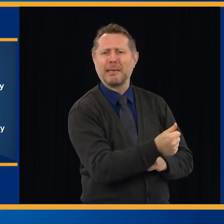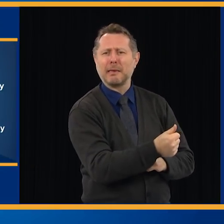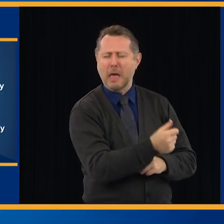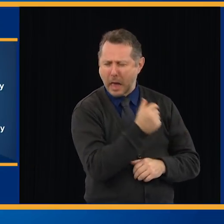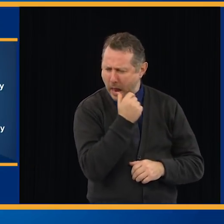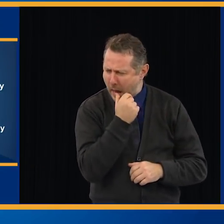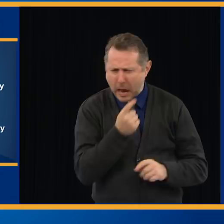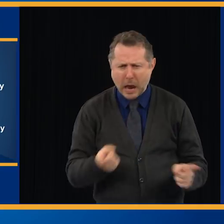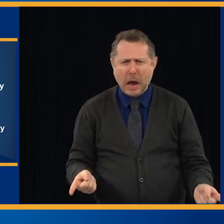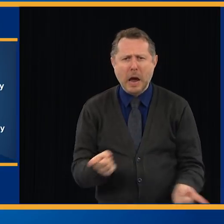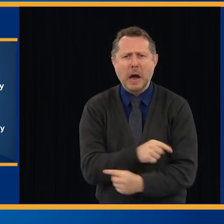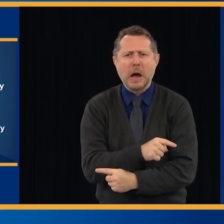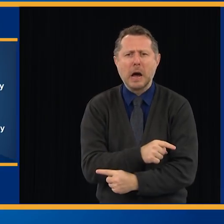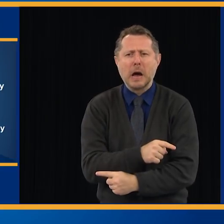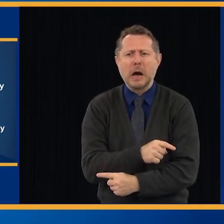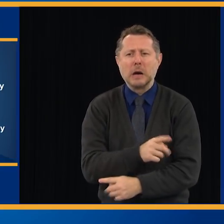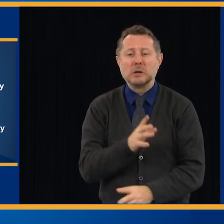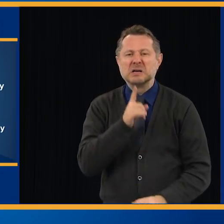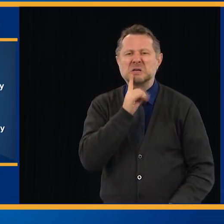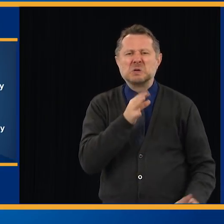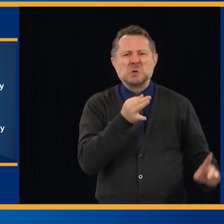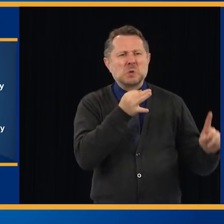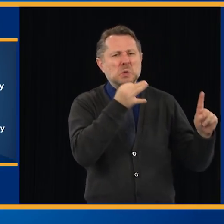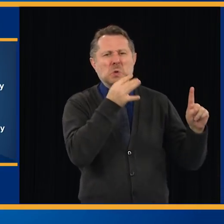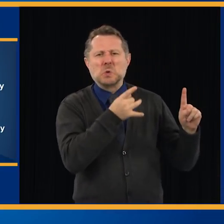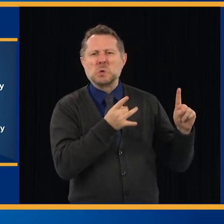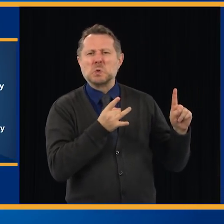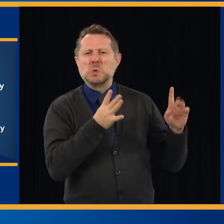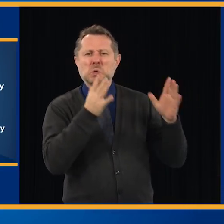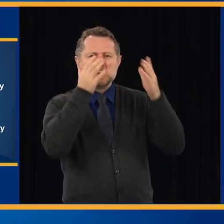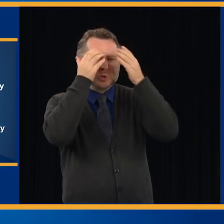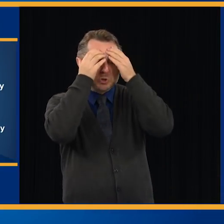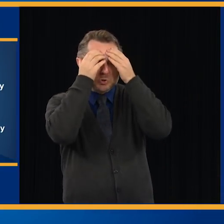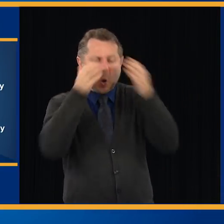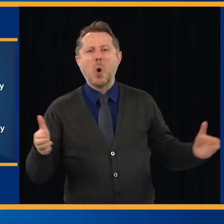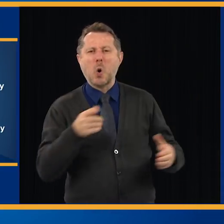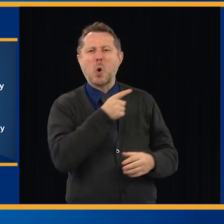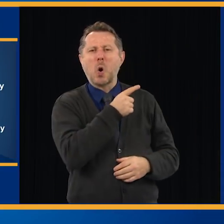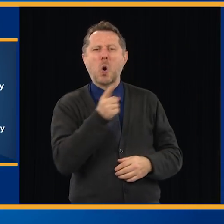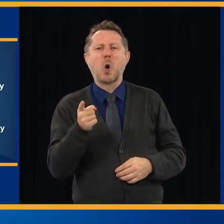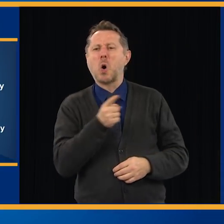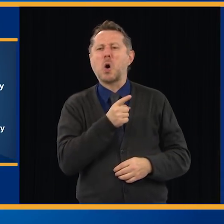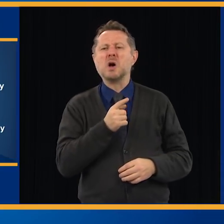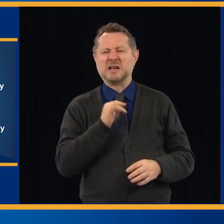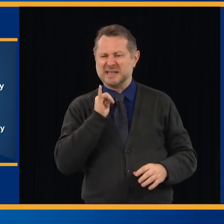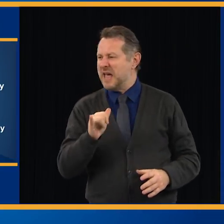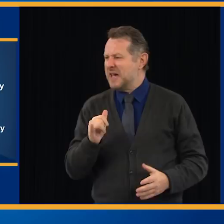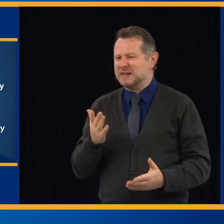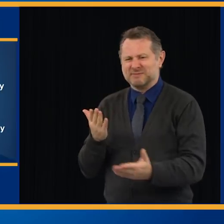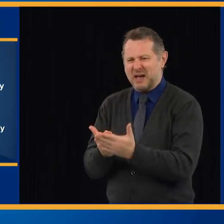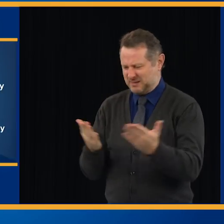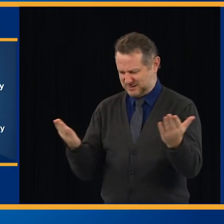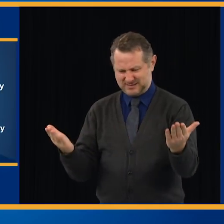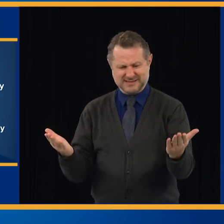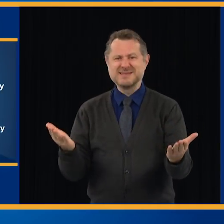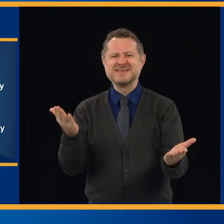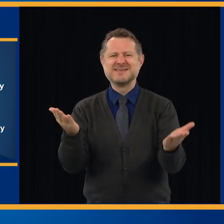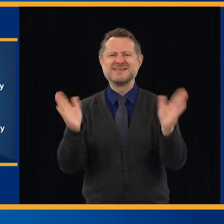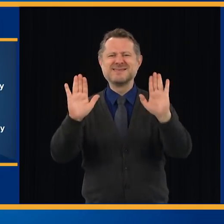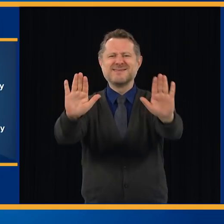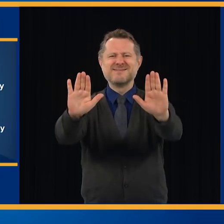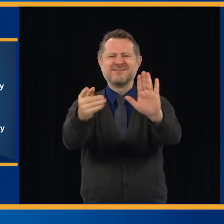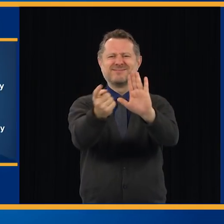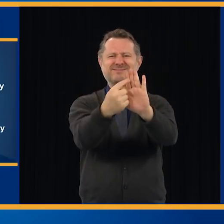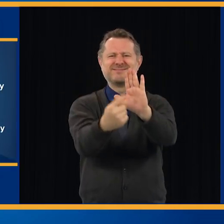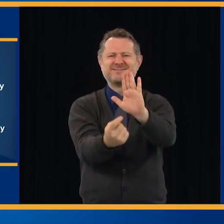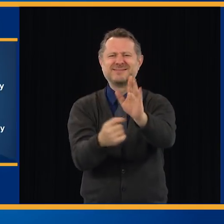How dare they? How dare they when those are the facts? How long are you going to